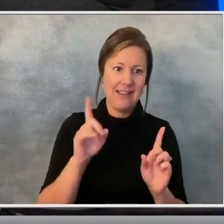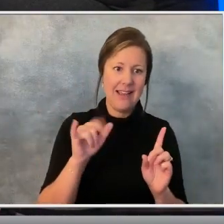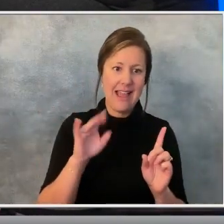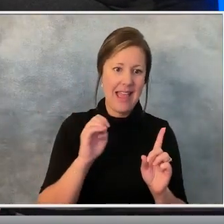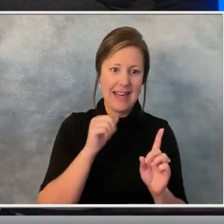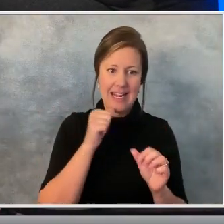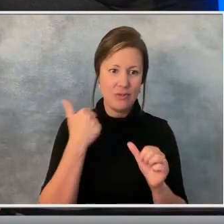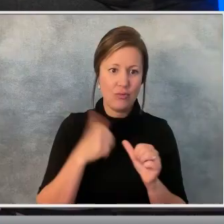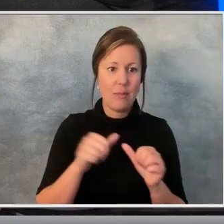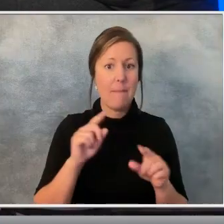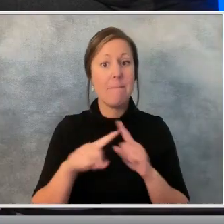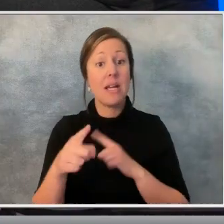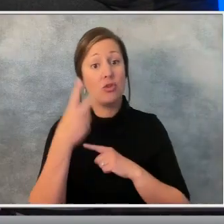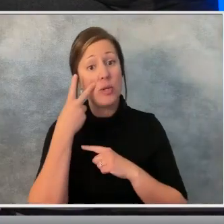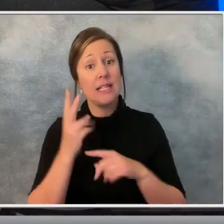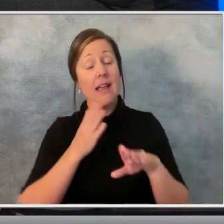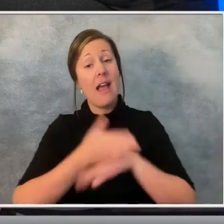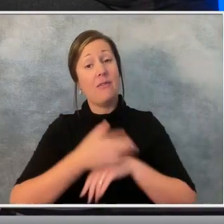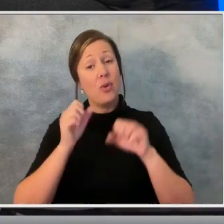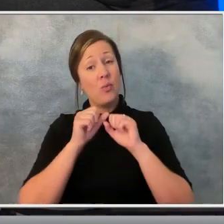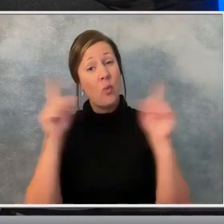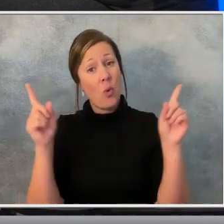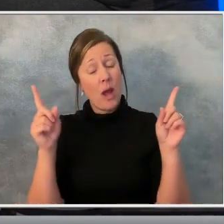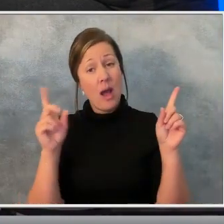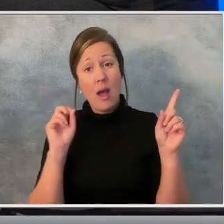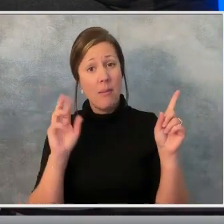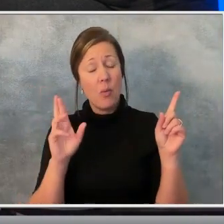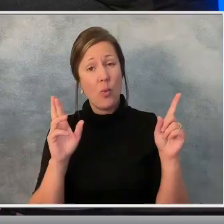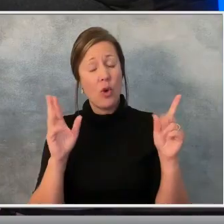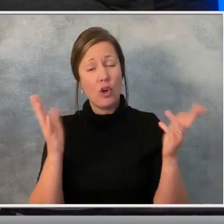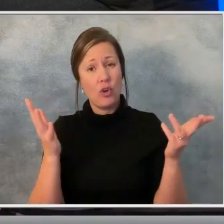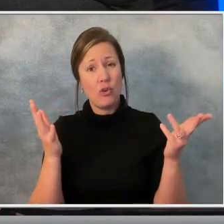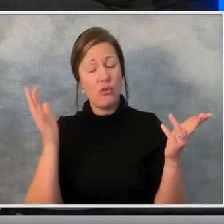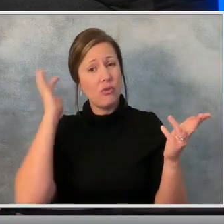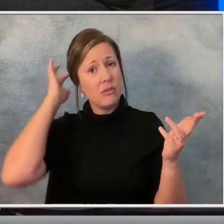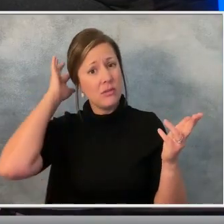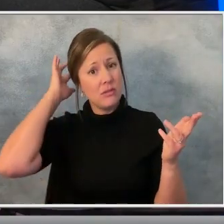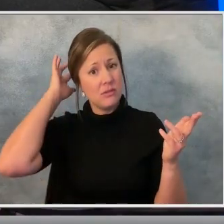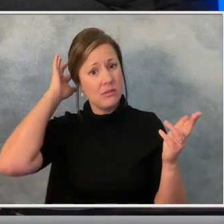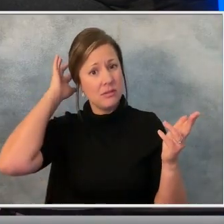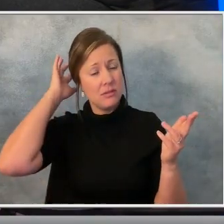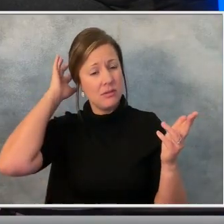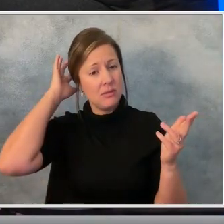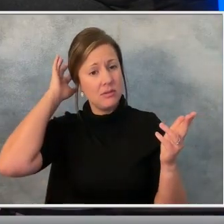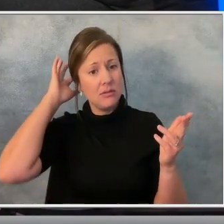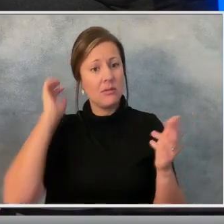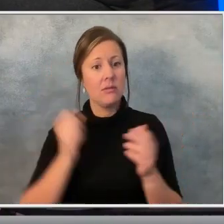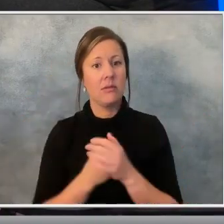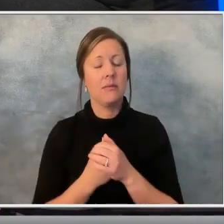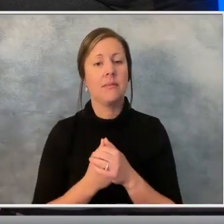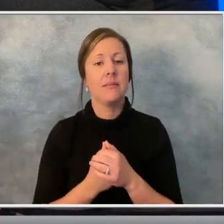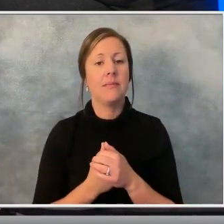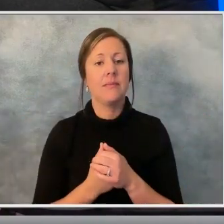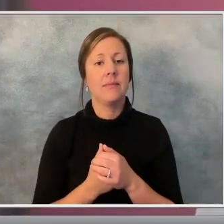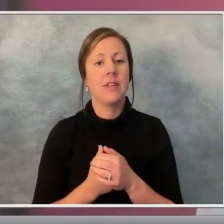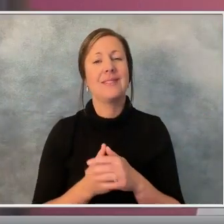see him after he woke up from his surgery? Were you able to run up there and see him at that point too? I was unable to go up and see him at that point. So I unfortunatally saw